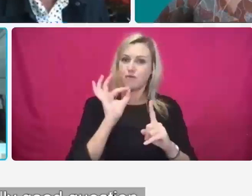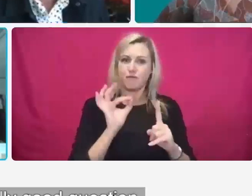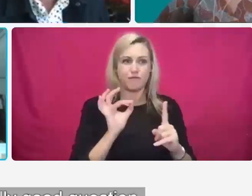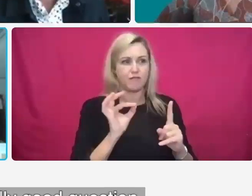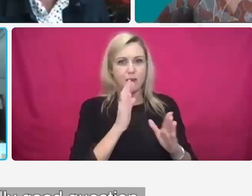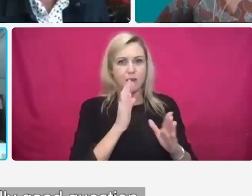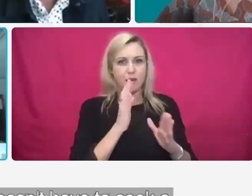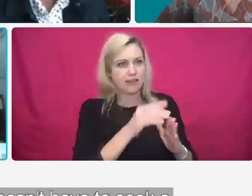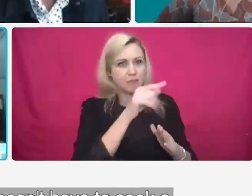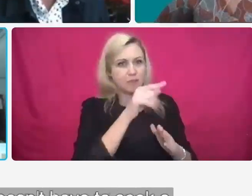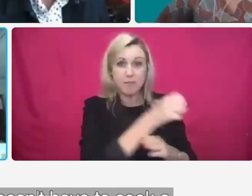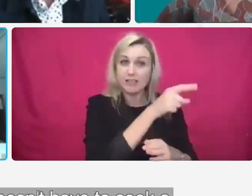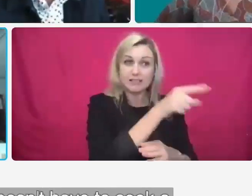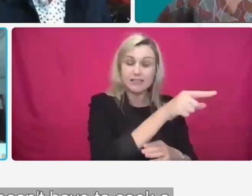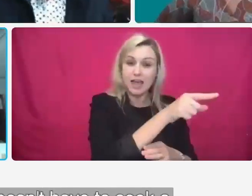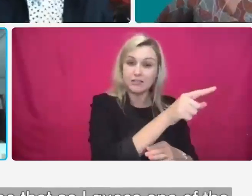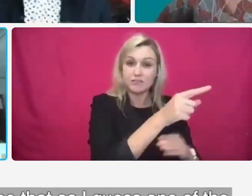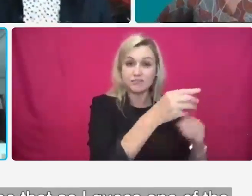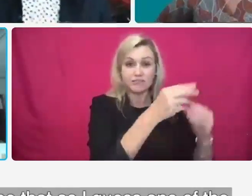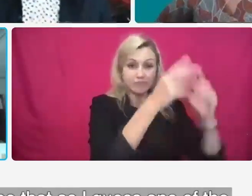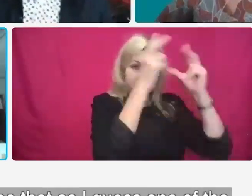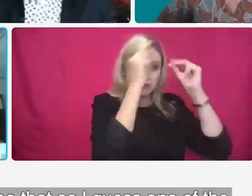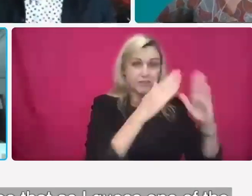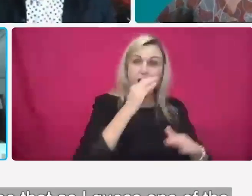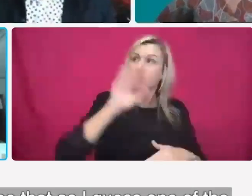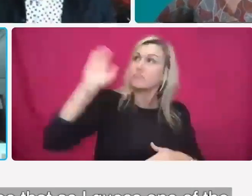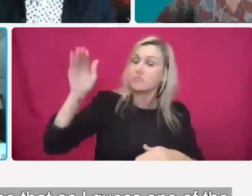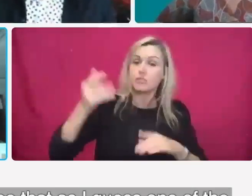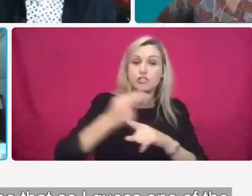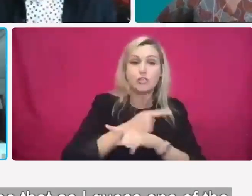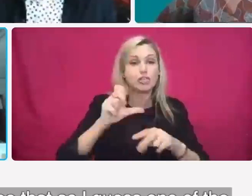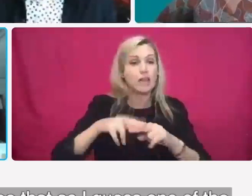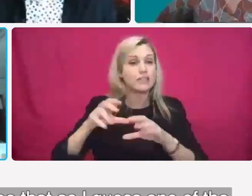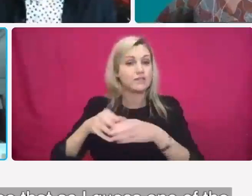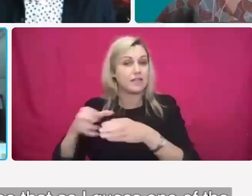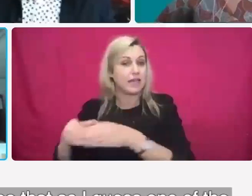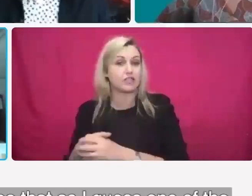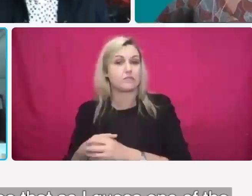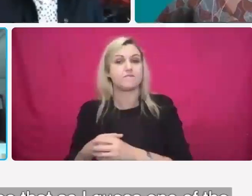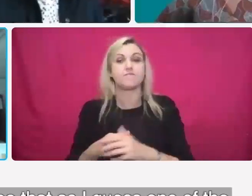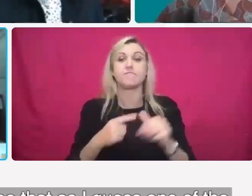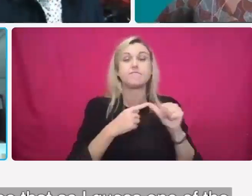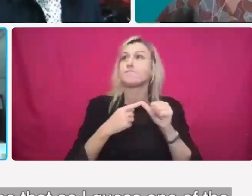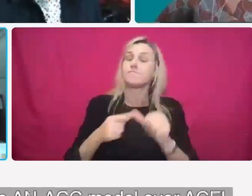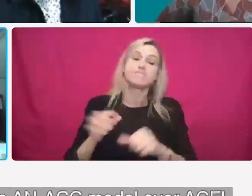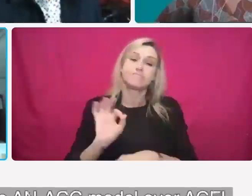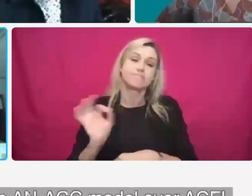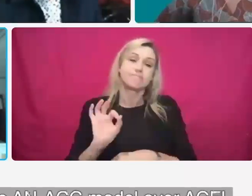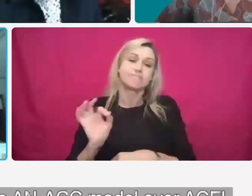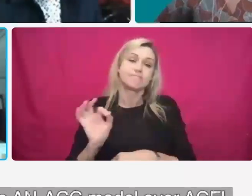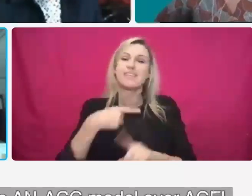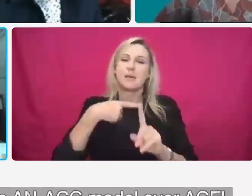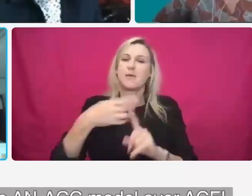So that's a really good question. No, the provider doesn't have to seek a reclassification, and we see that as, I guess, one of the positives